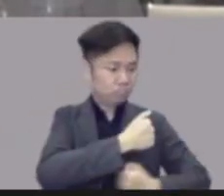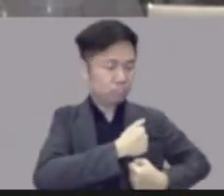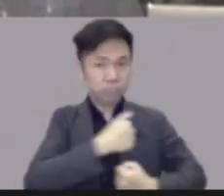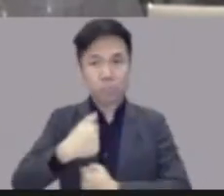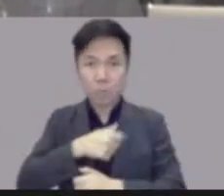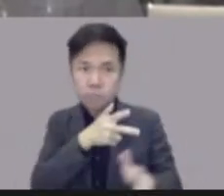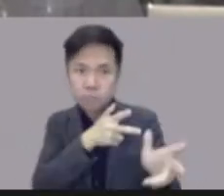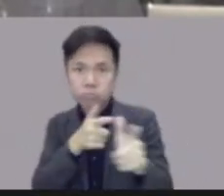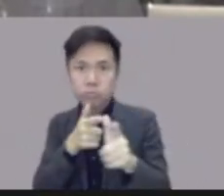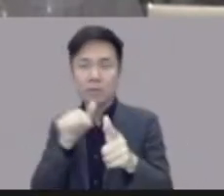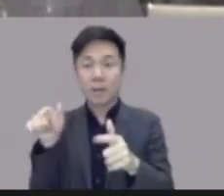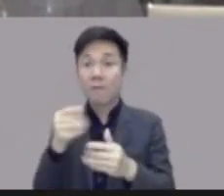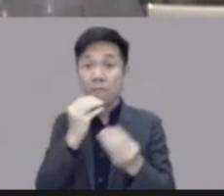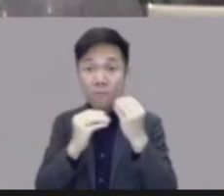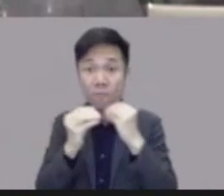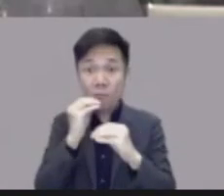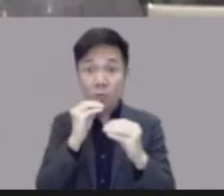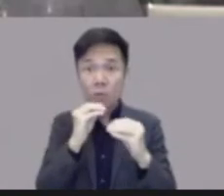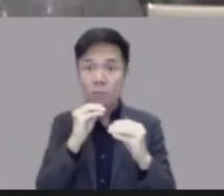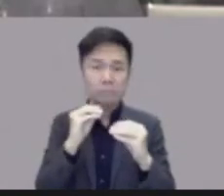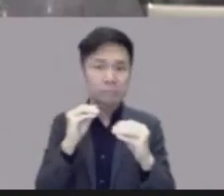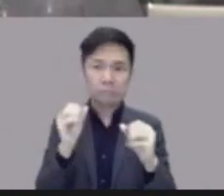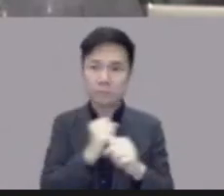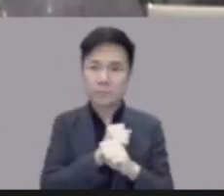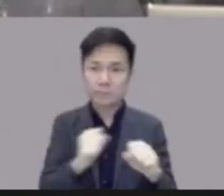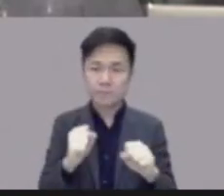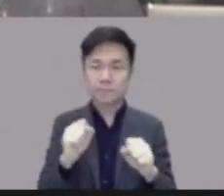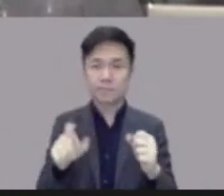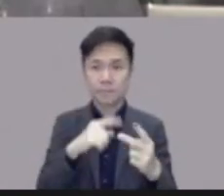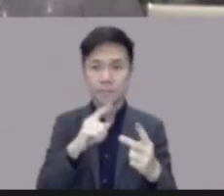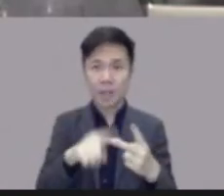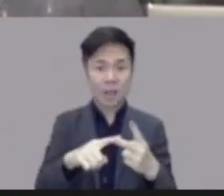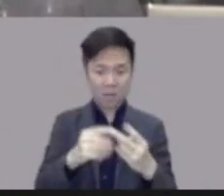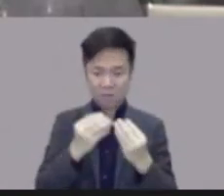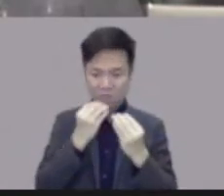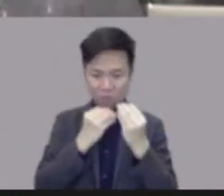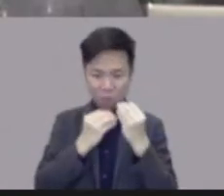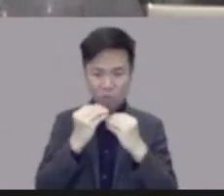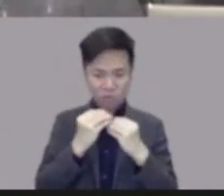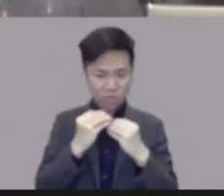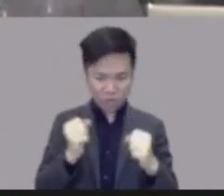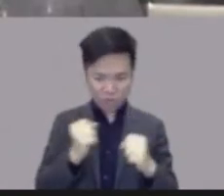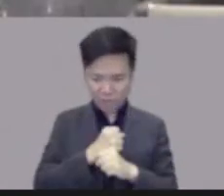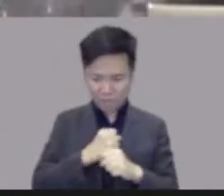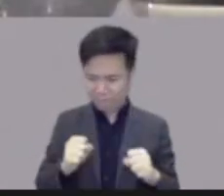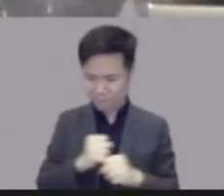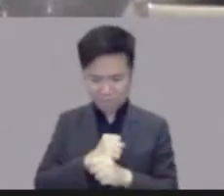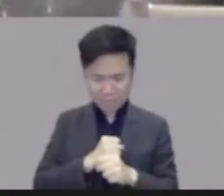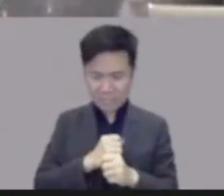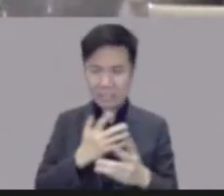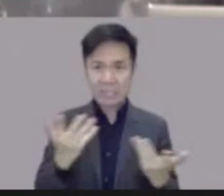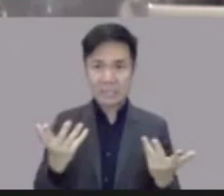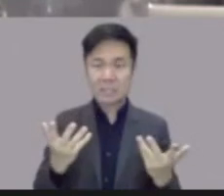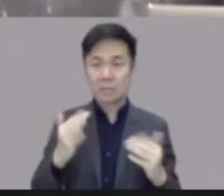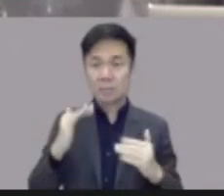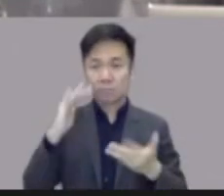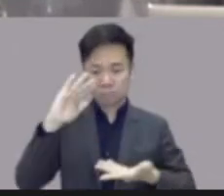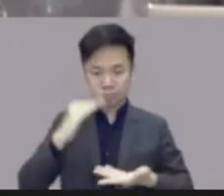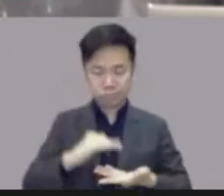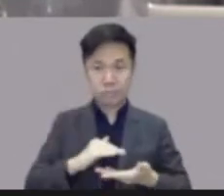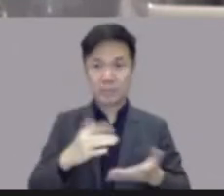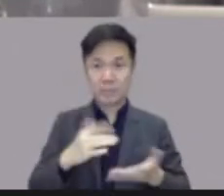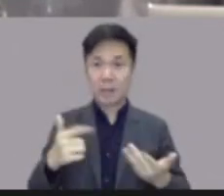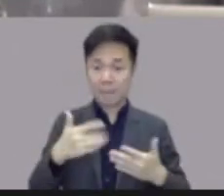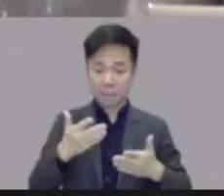disruption to food supply chains increased food prices and loss of income human rights violations